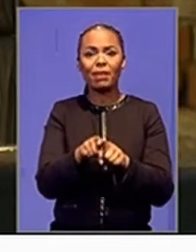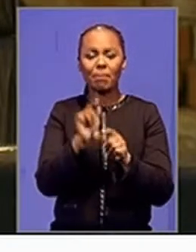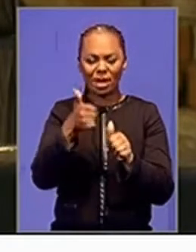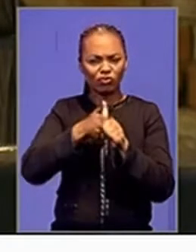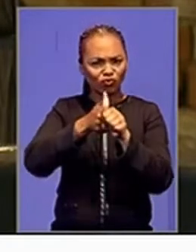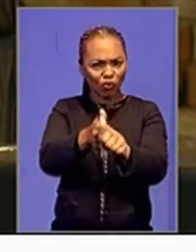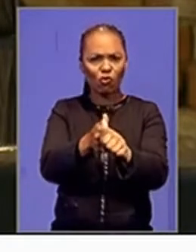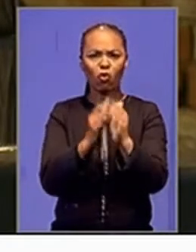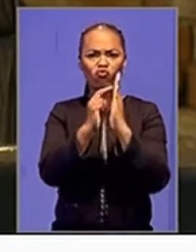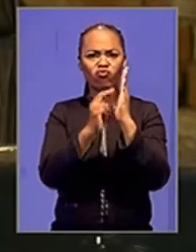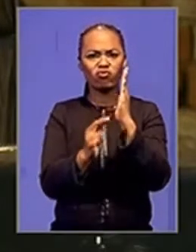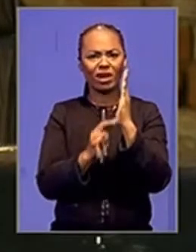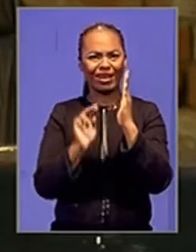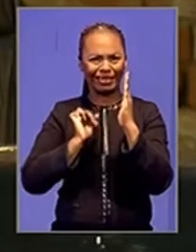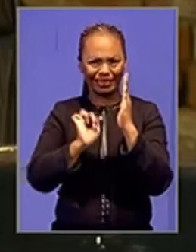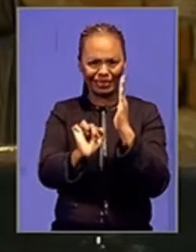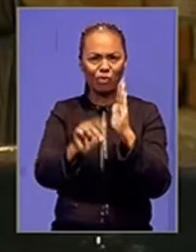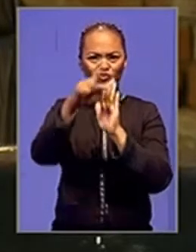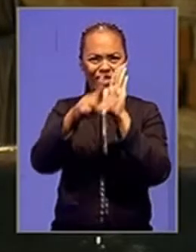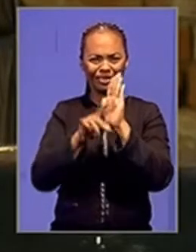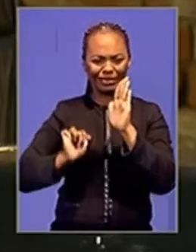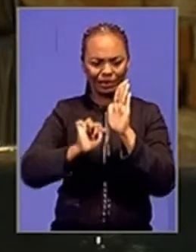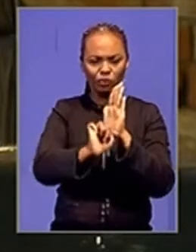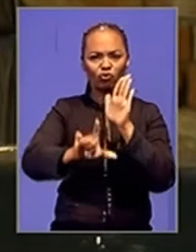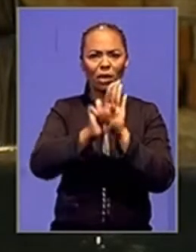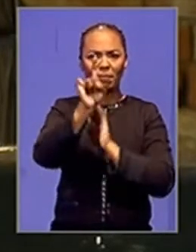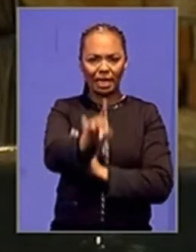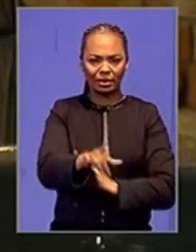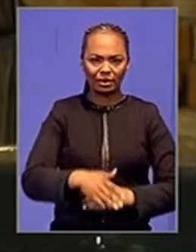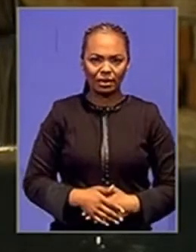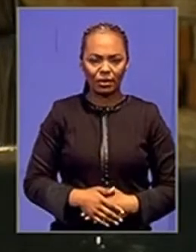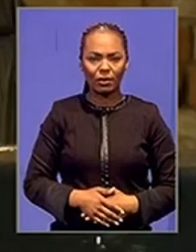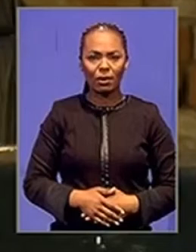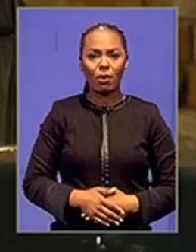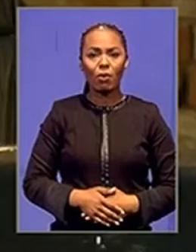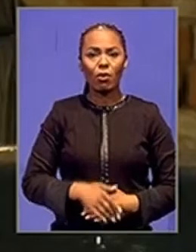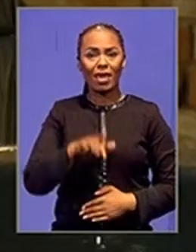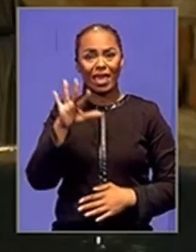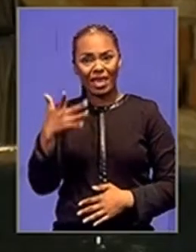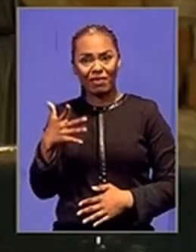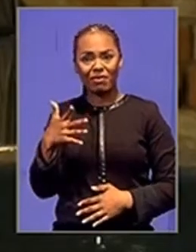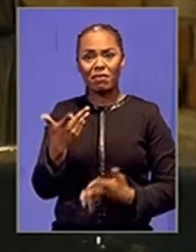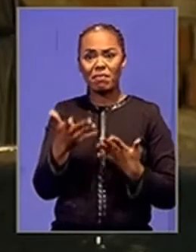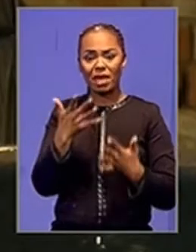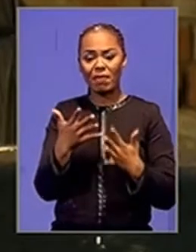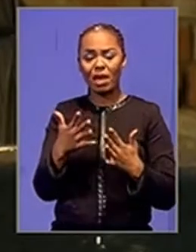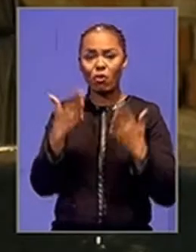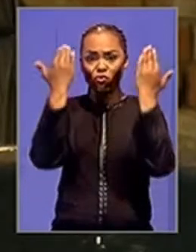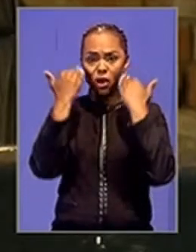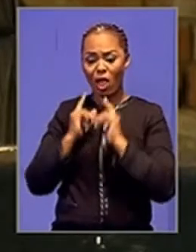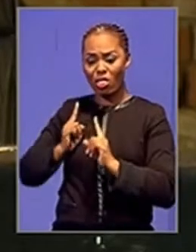of its tribunals. An act of defiance in respect of a direct judicial